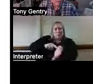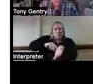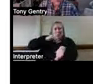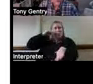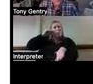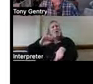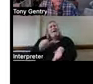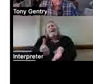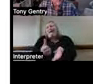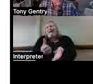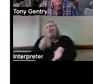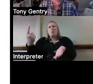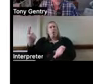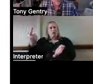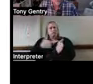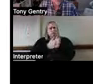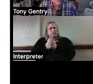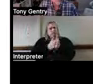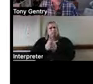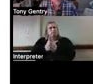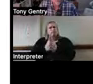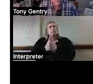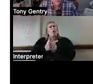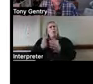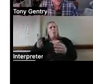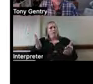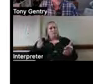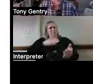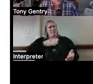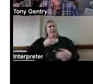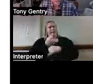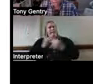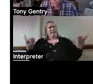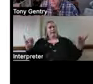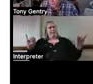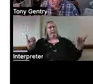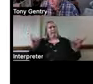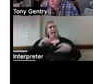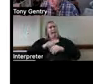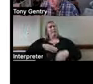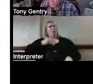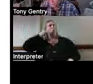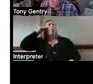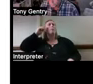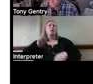person who may be motivated to increase their functional independence through the use of assistive technology.